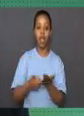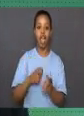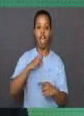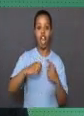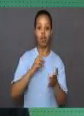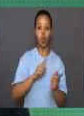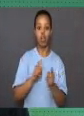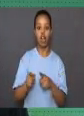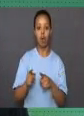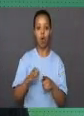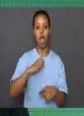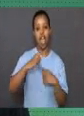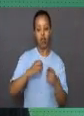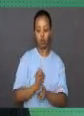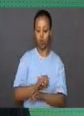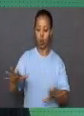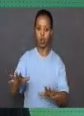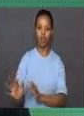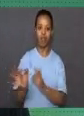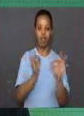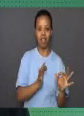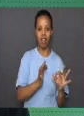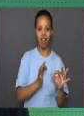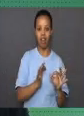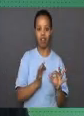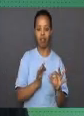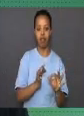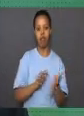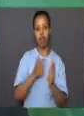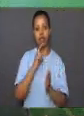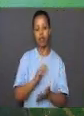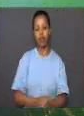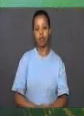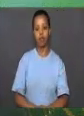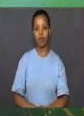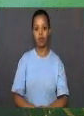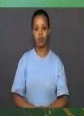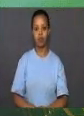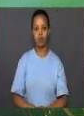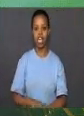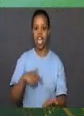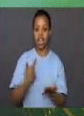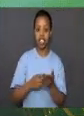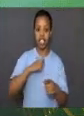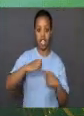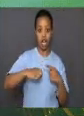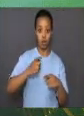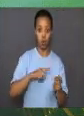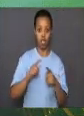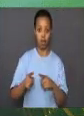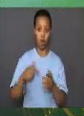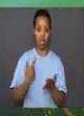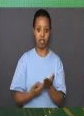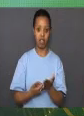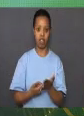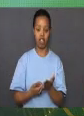the electron removed from photosystem 2. The electrons derived